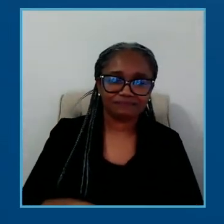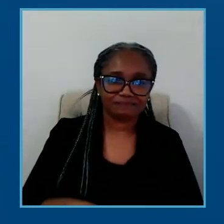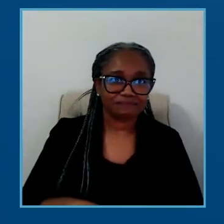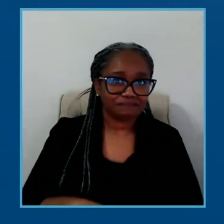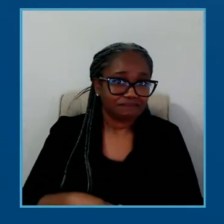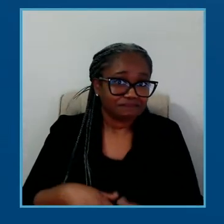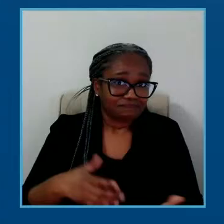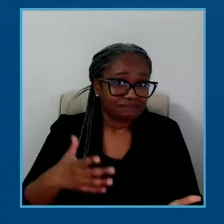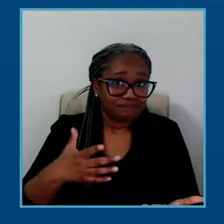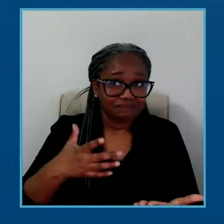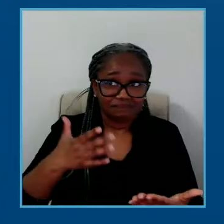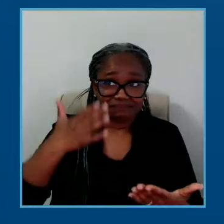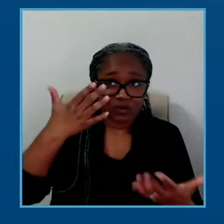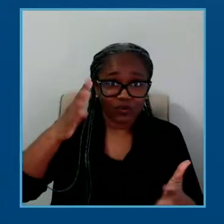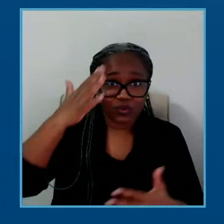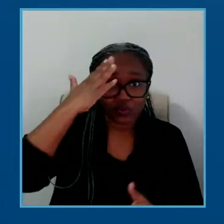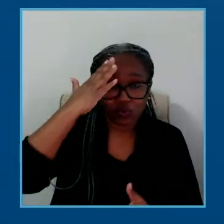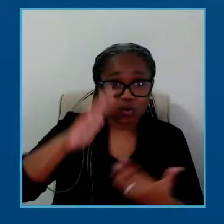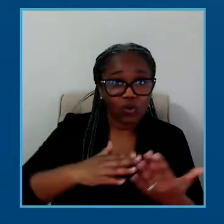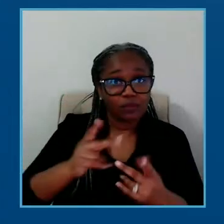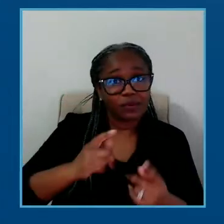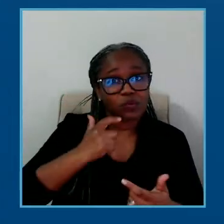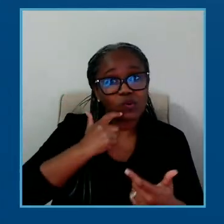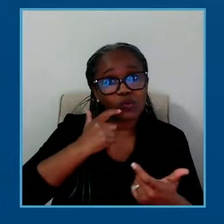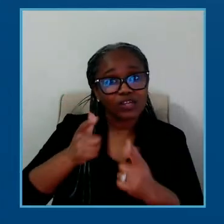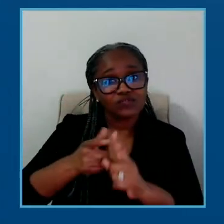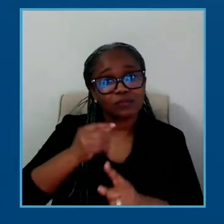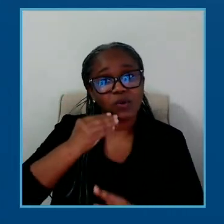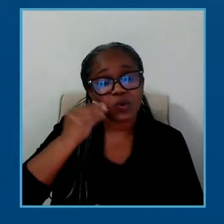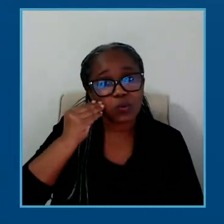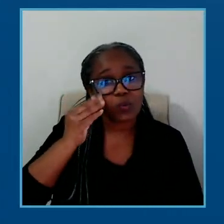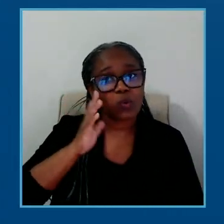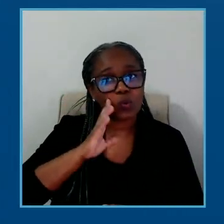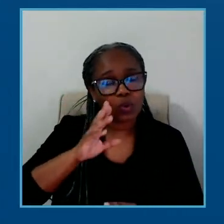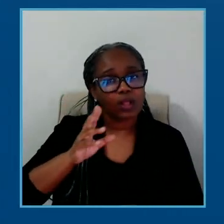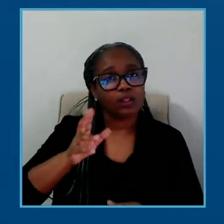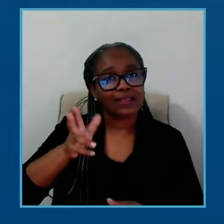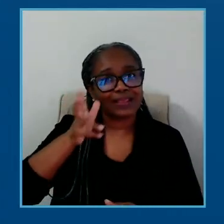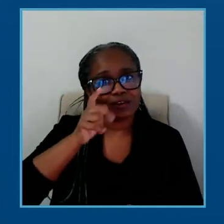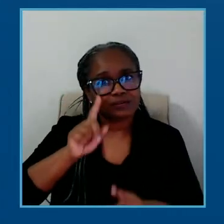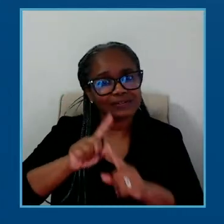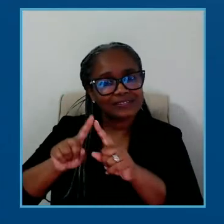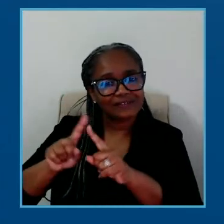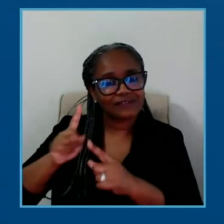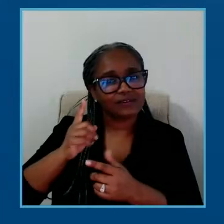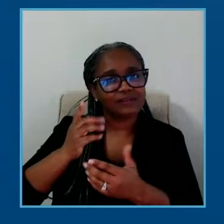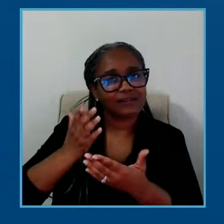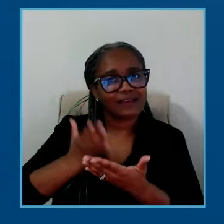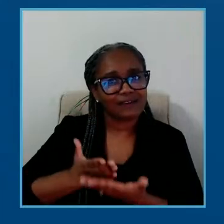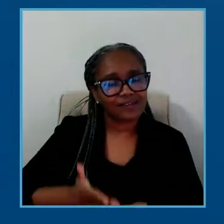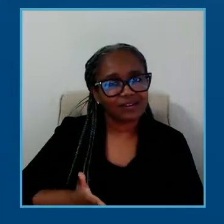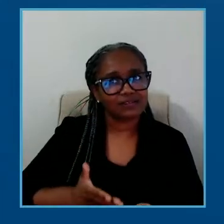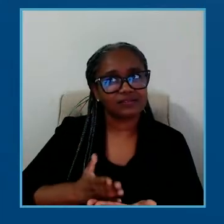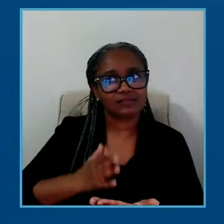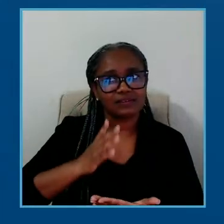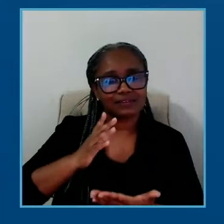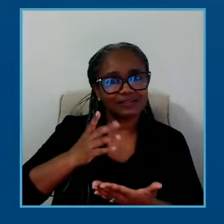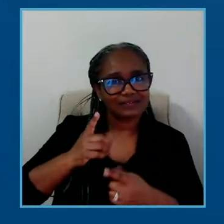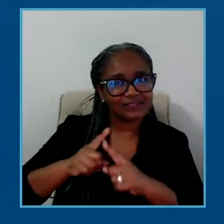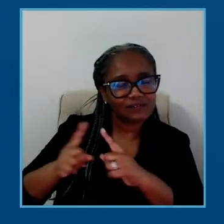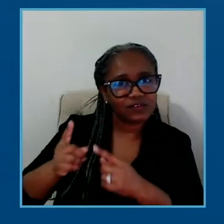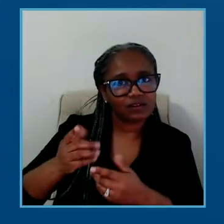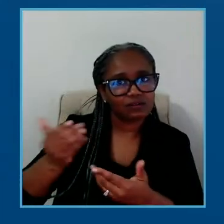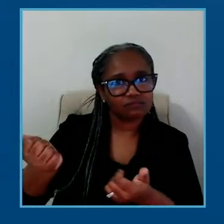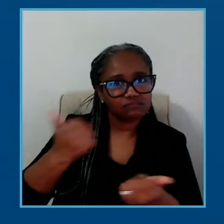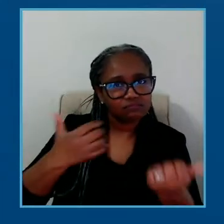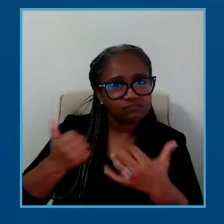and viewers at home, all members here will weigh the evidence and arguments and determine a resolution that reflects the values of